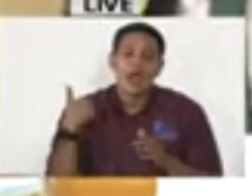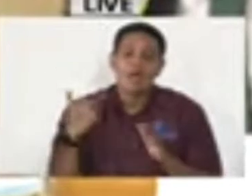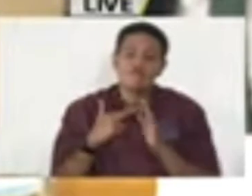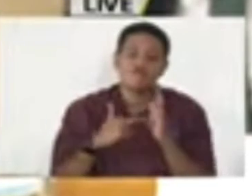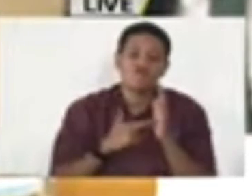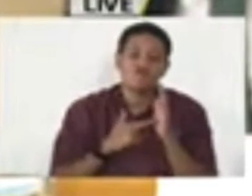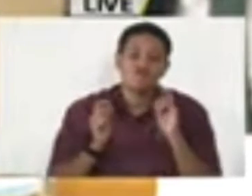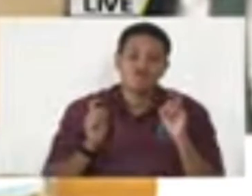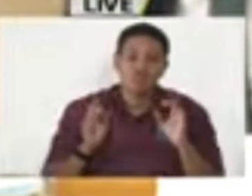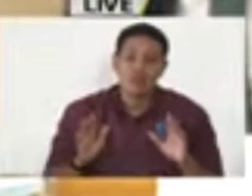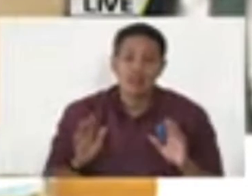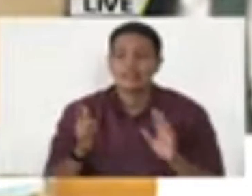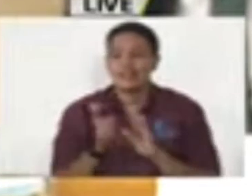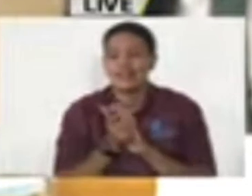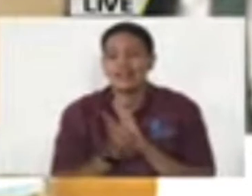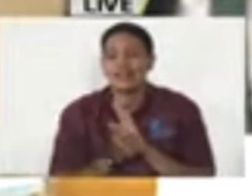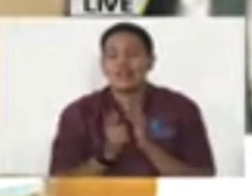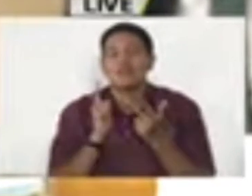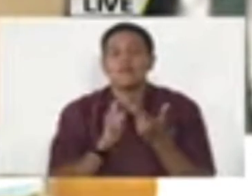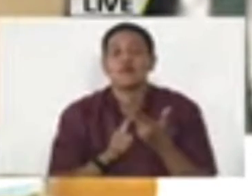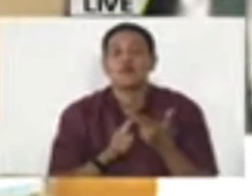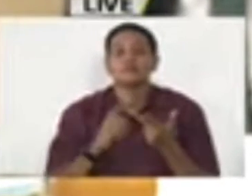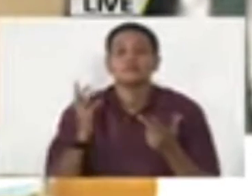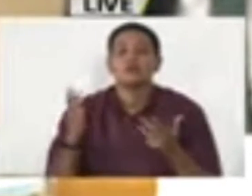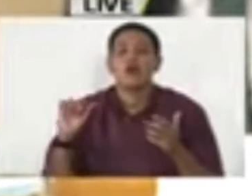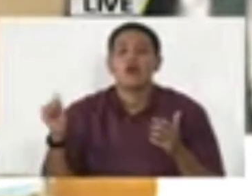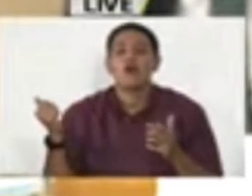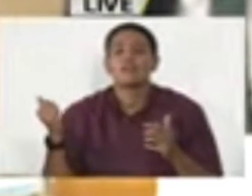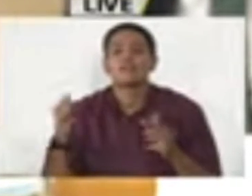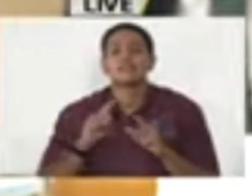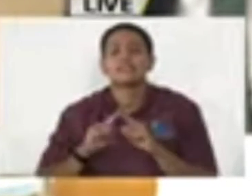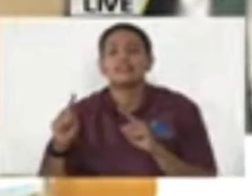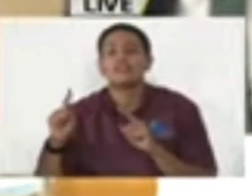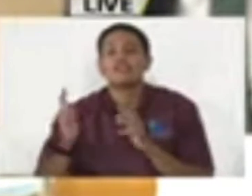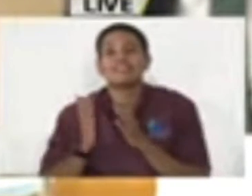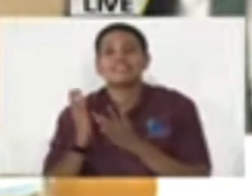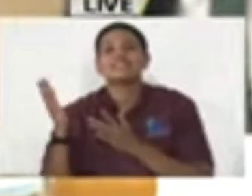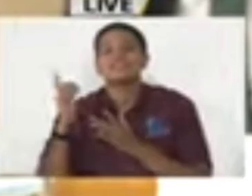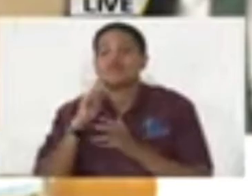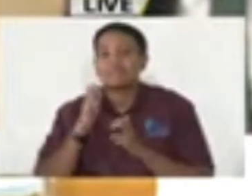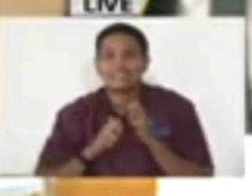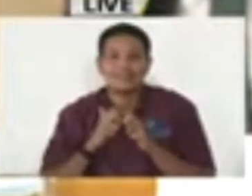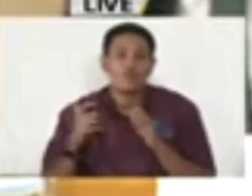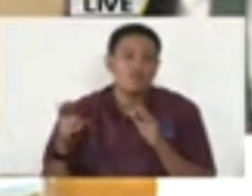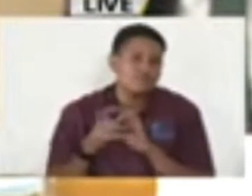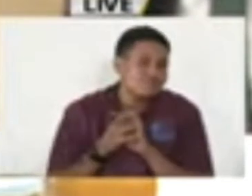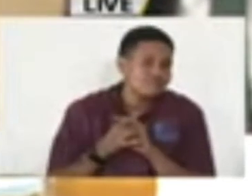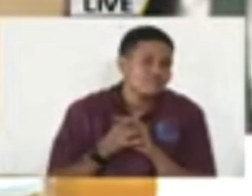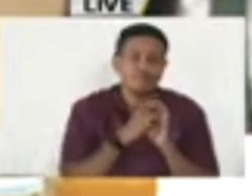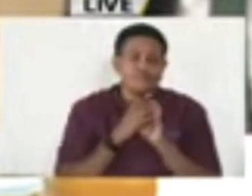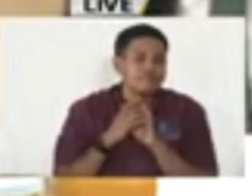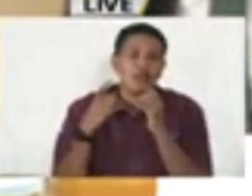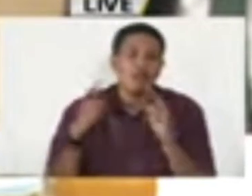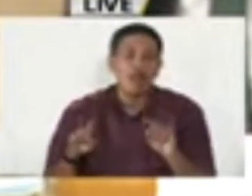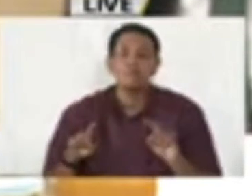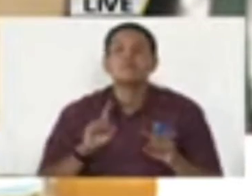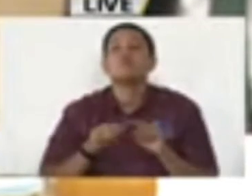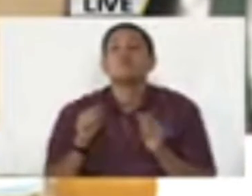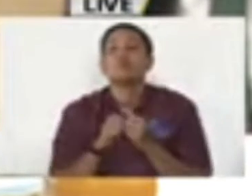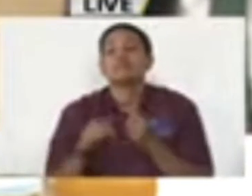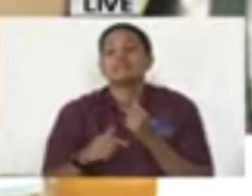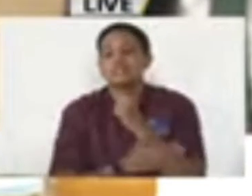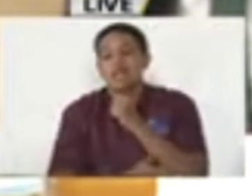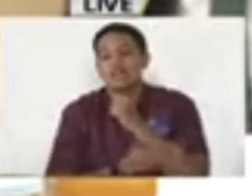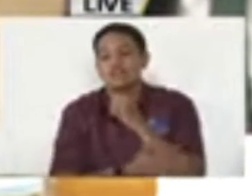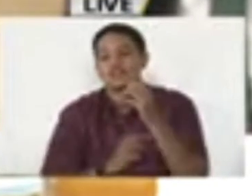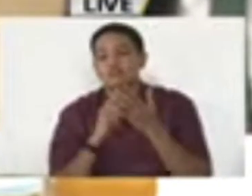regulatory, legal, and, you know, other differences. So it's very difficult to bring them in. But with this national